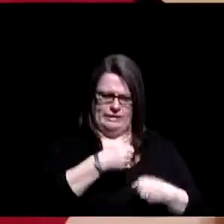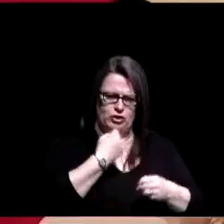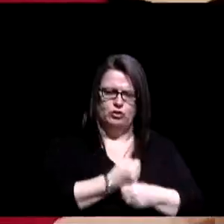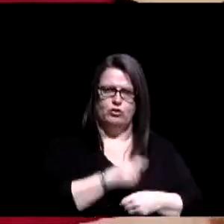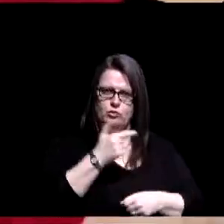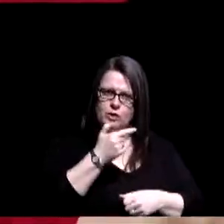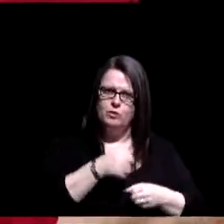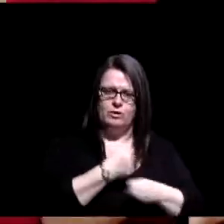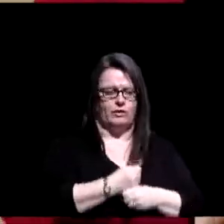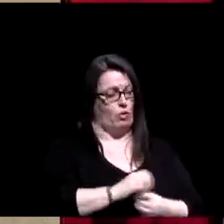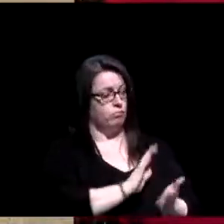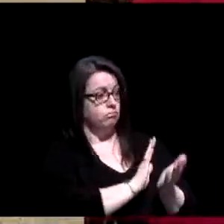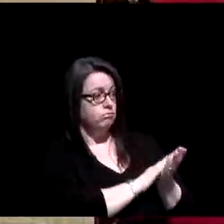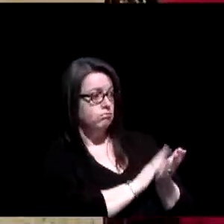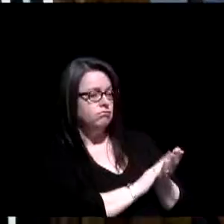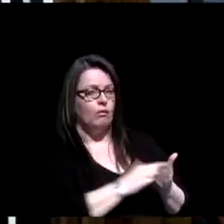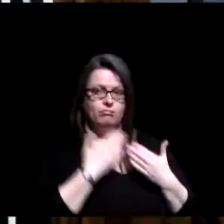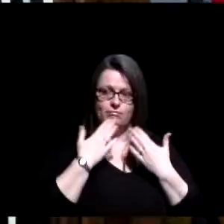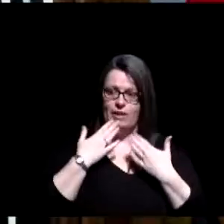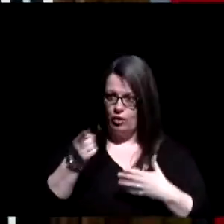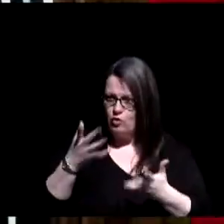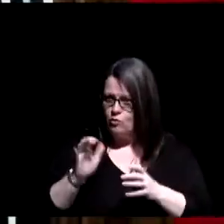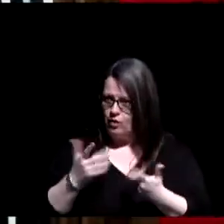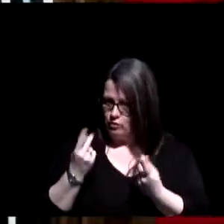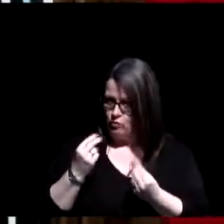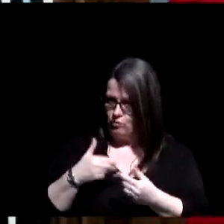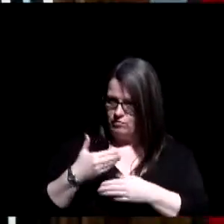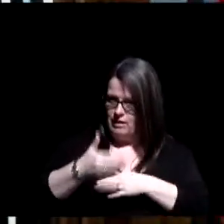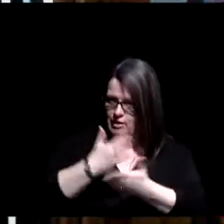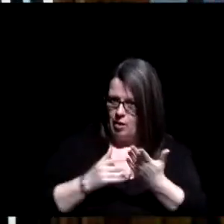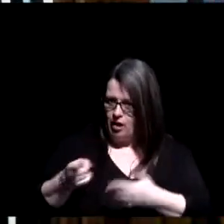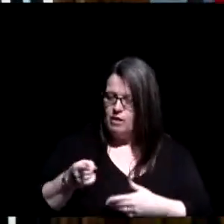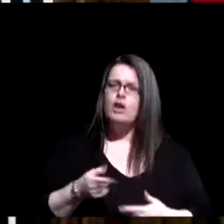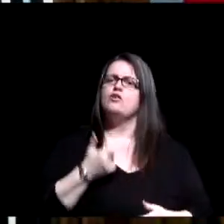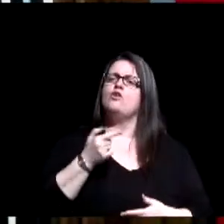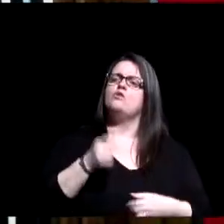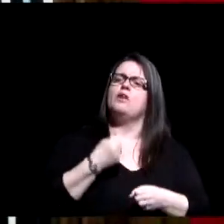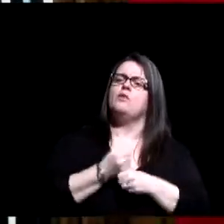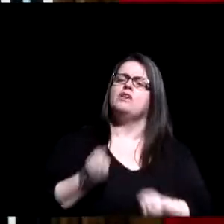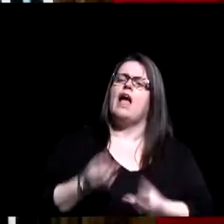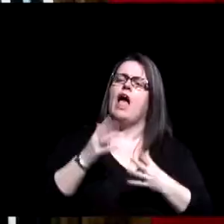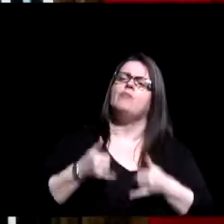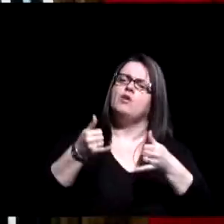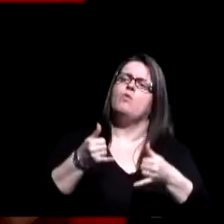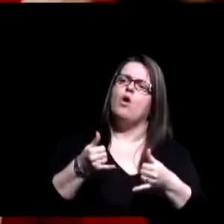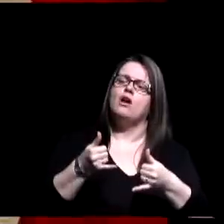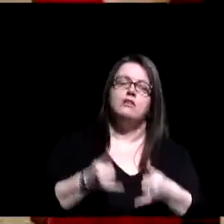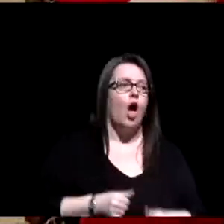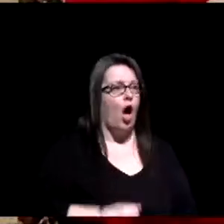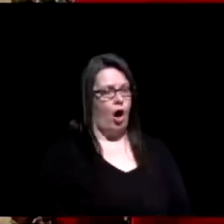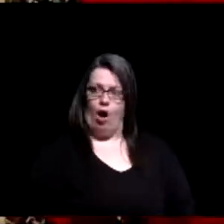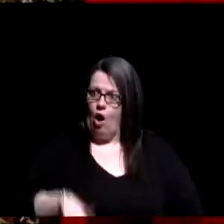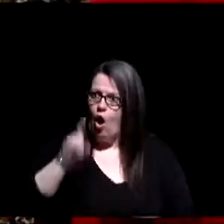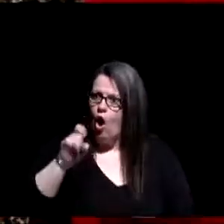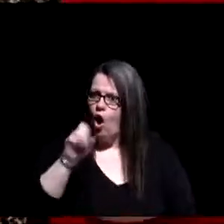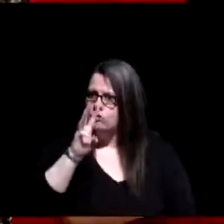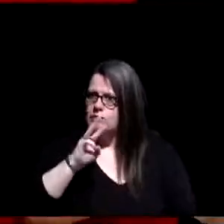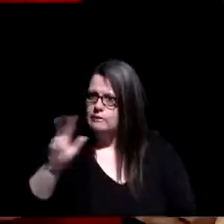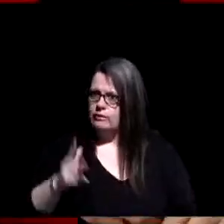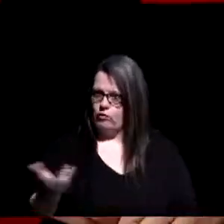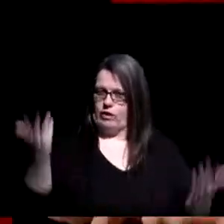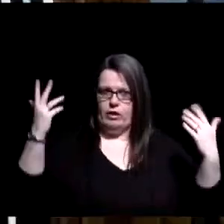congrats. Right? Thank you, thank you. So you want to do the next set? Sure. In the 21 years, how many awards have we done? 163,